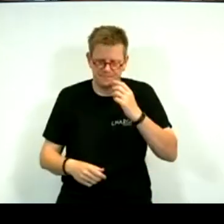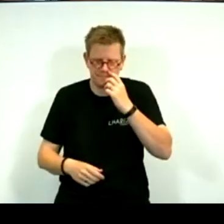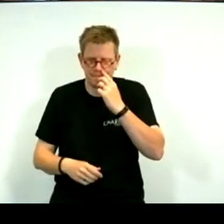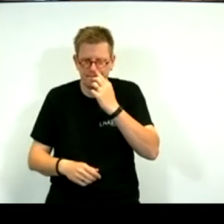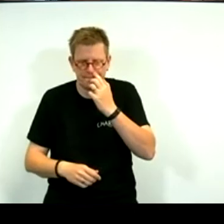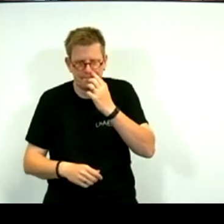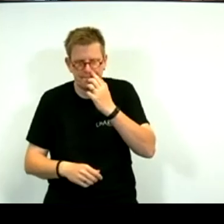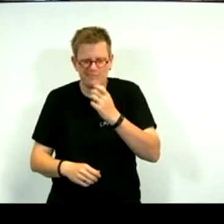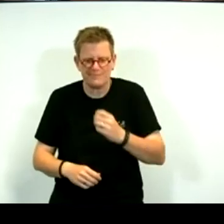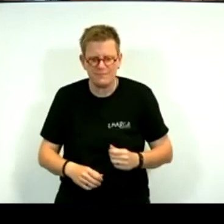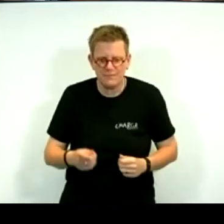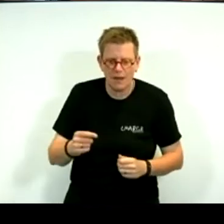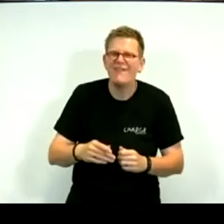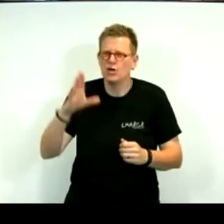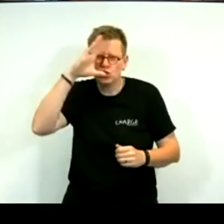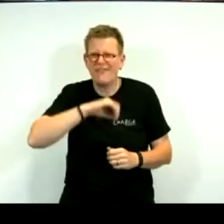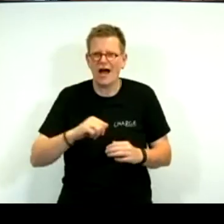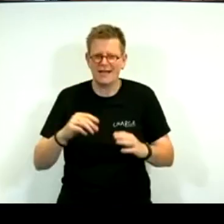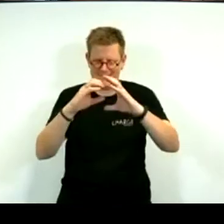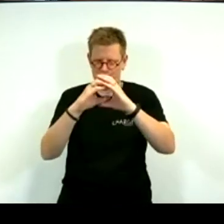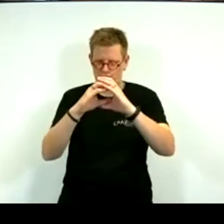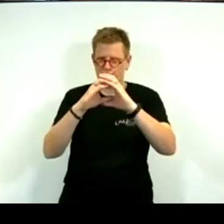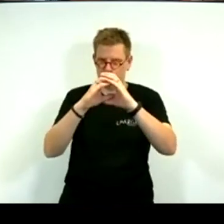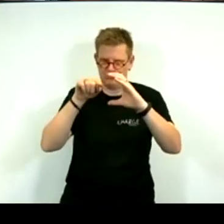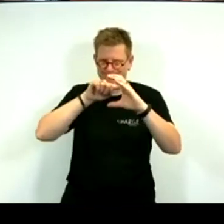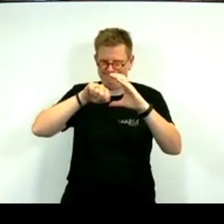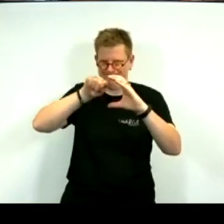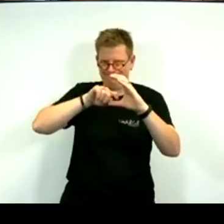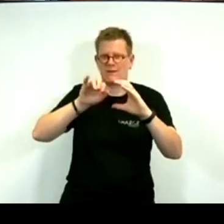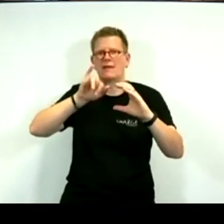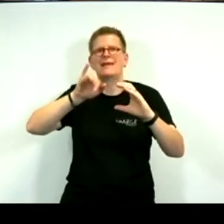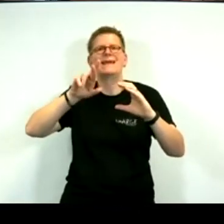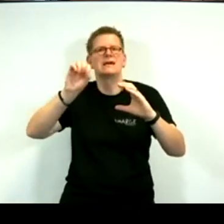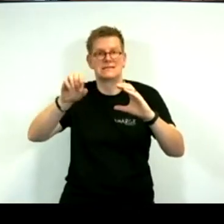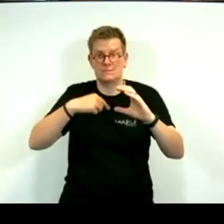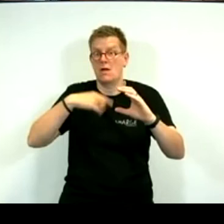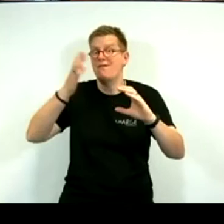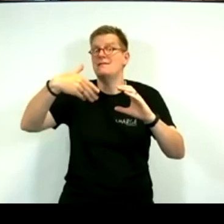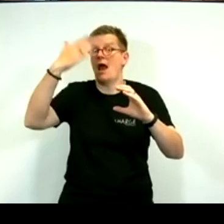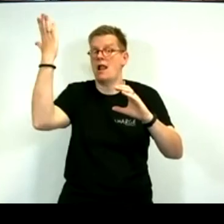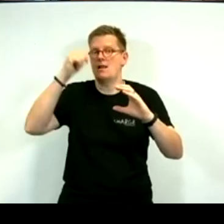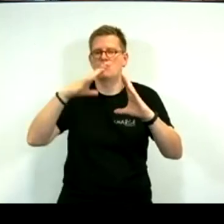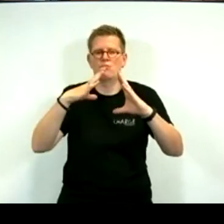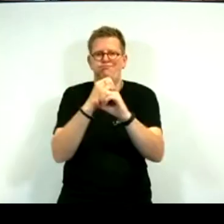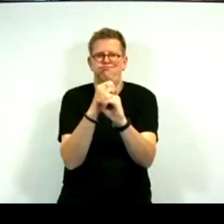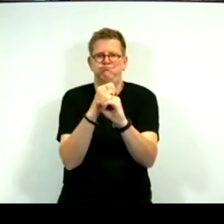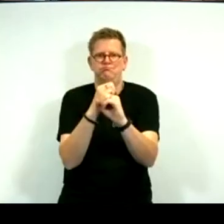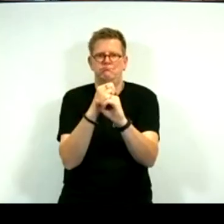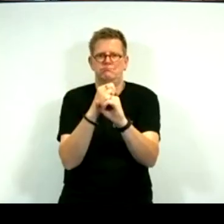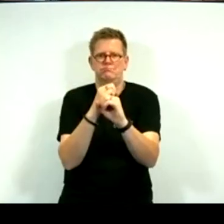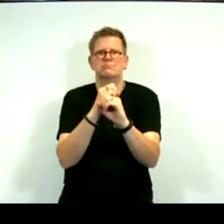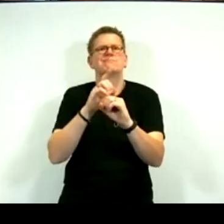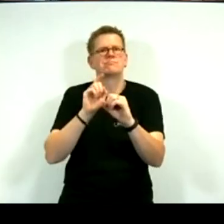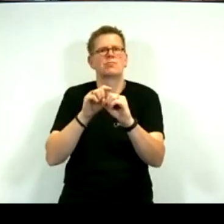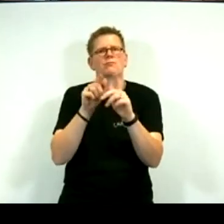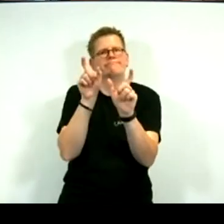circle, in bright light, that circle gets smaller to shut out the bright light. And